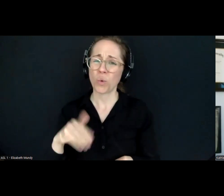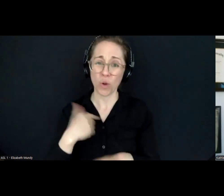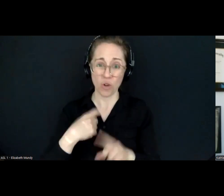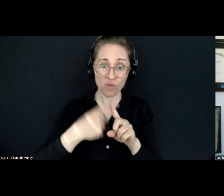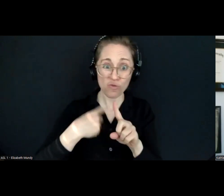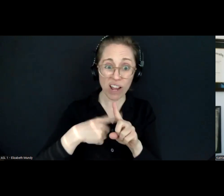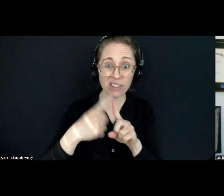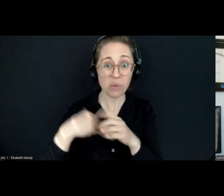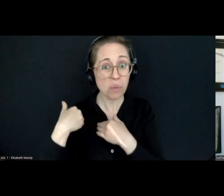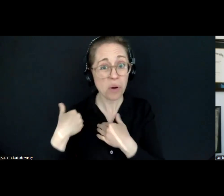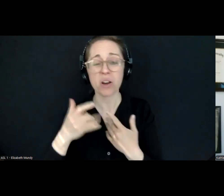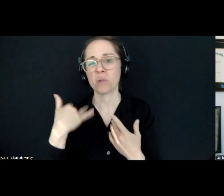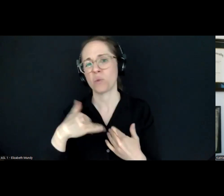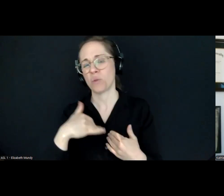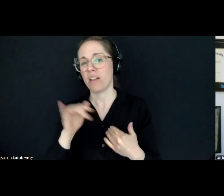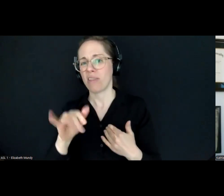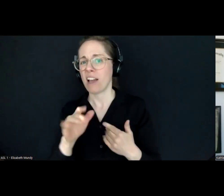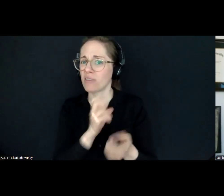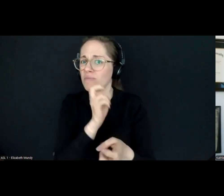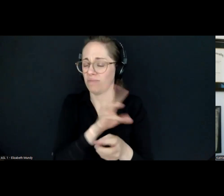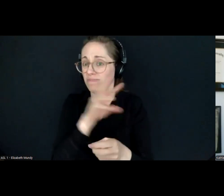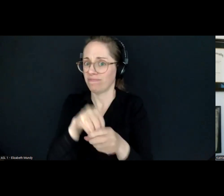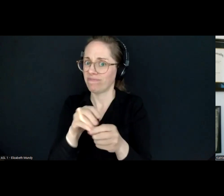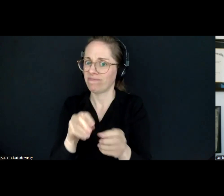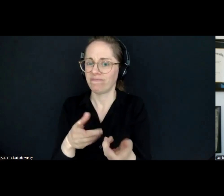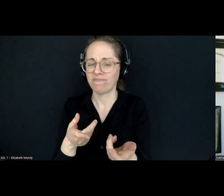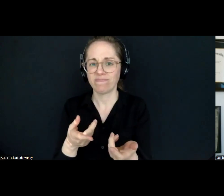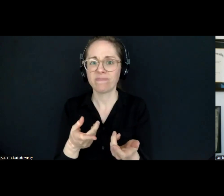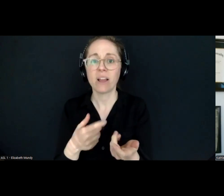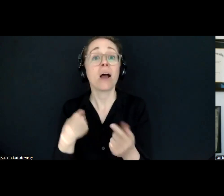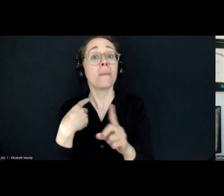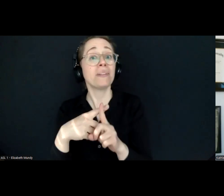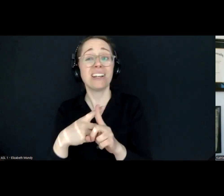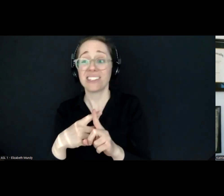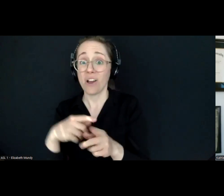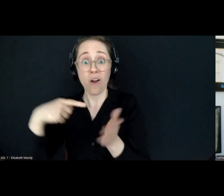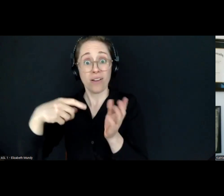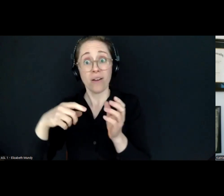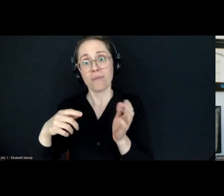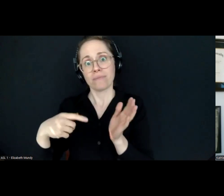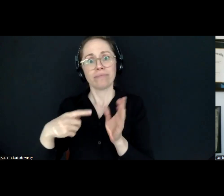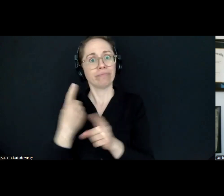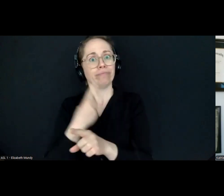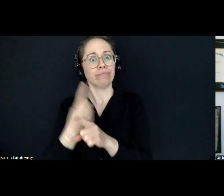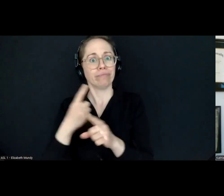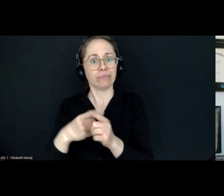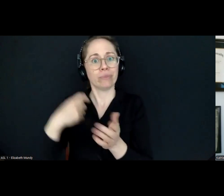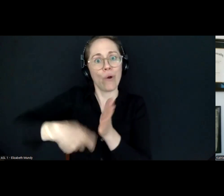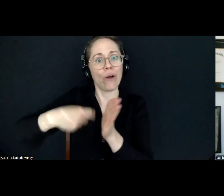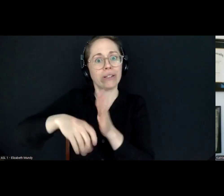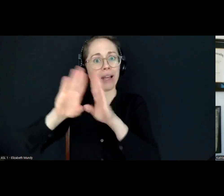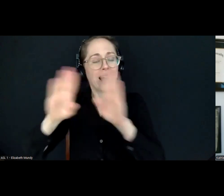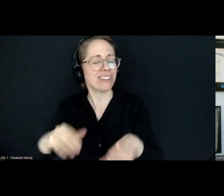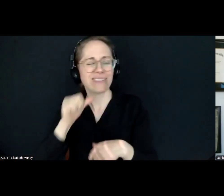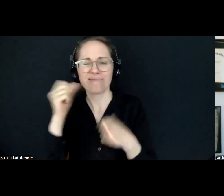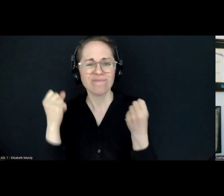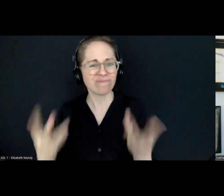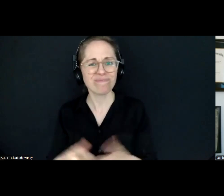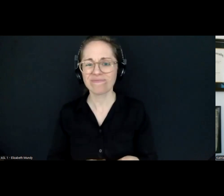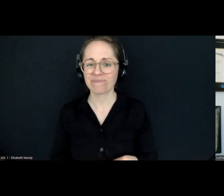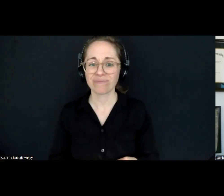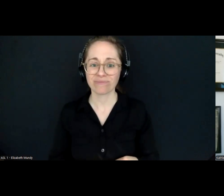key component of that, as well as inadequate supply of affordable housing, access to accessible housing throughout